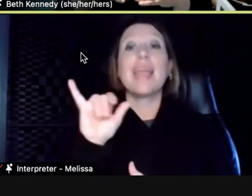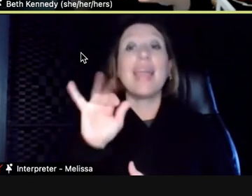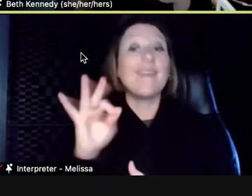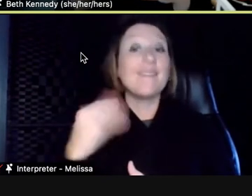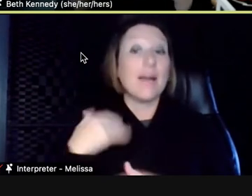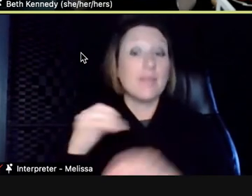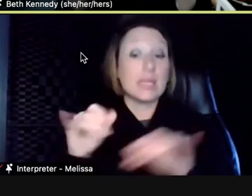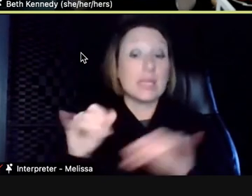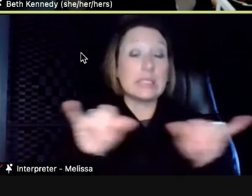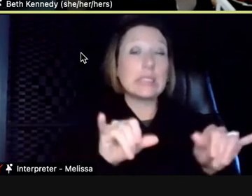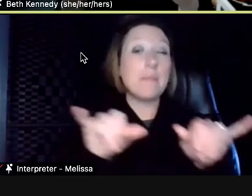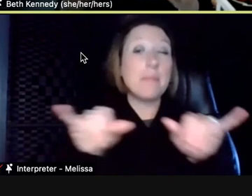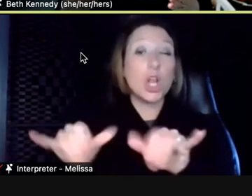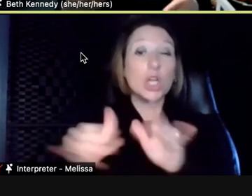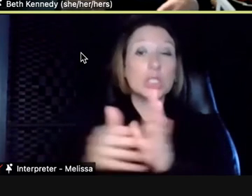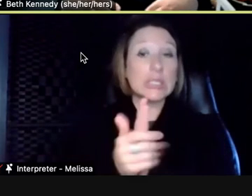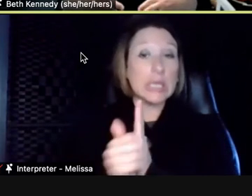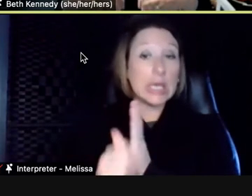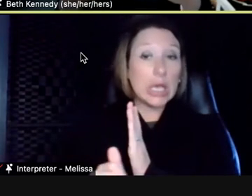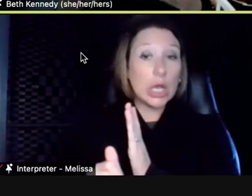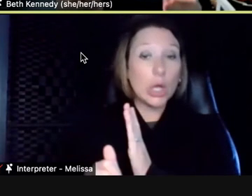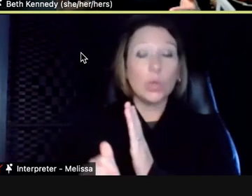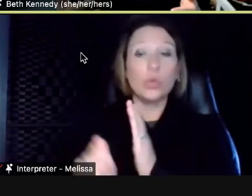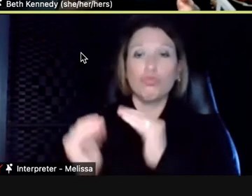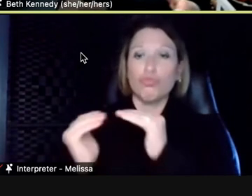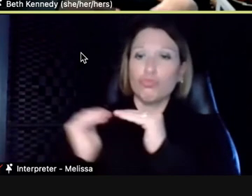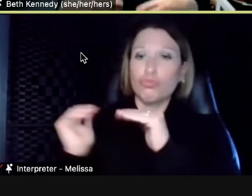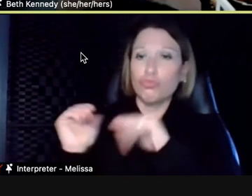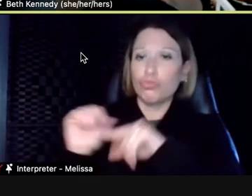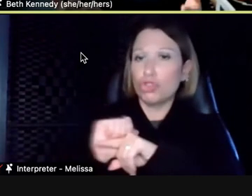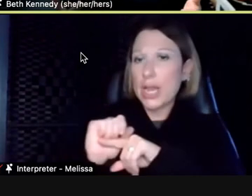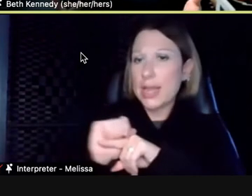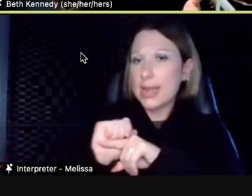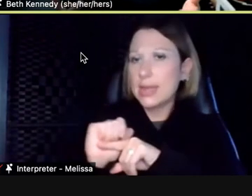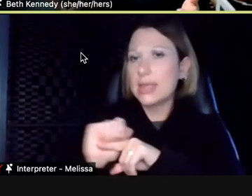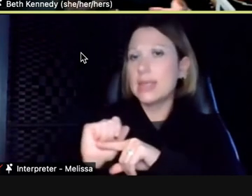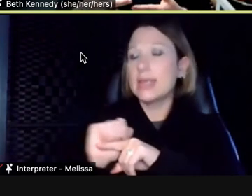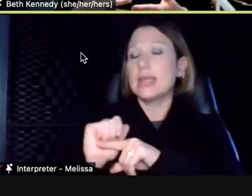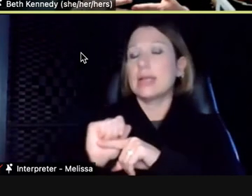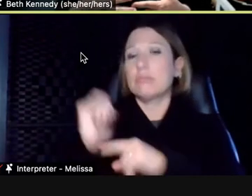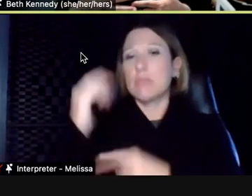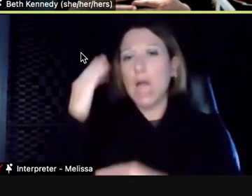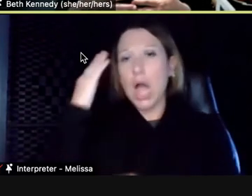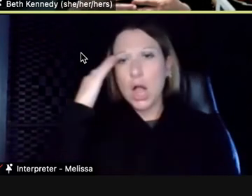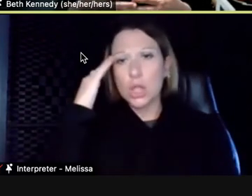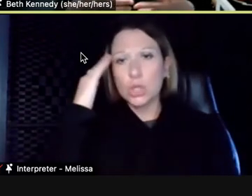set, you know, equal training, similar skills, similar knowledge,